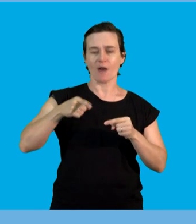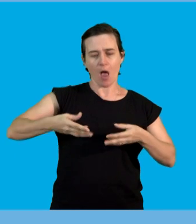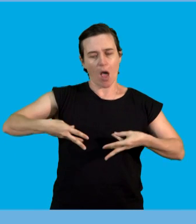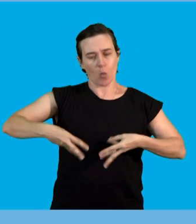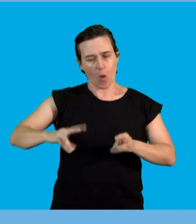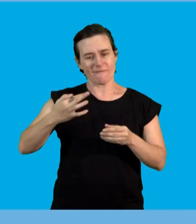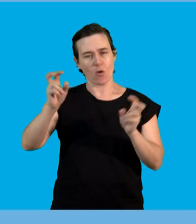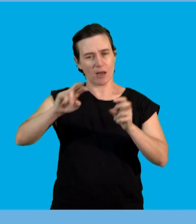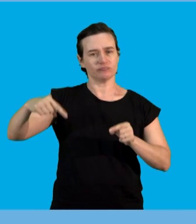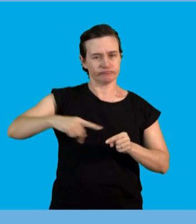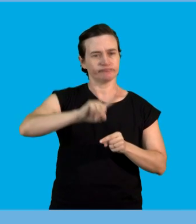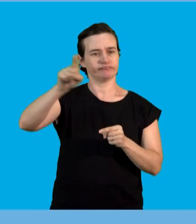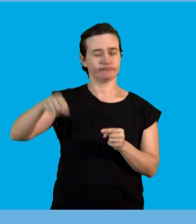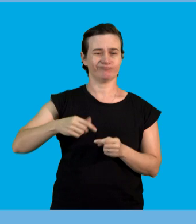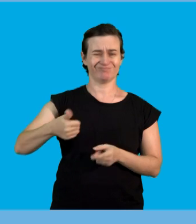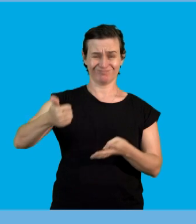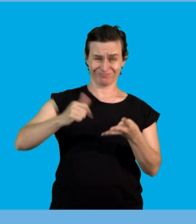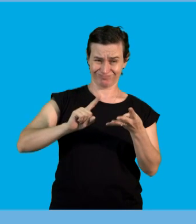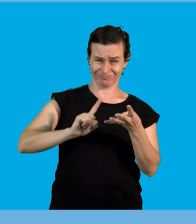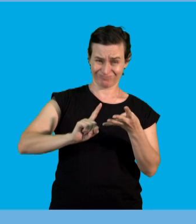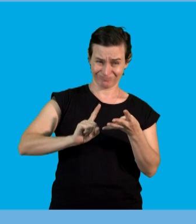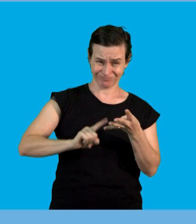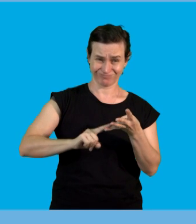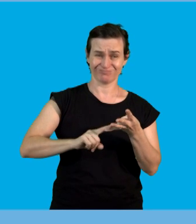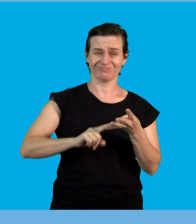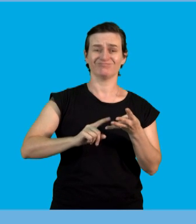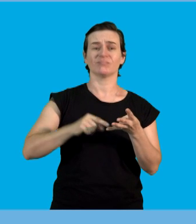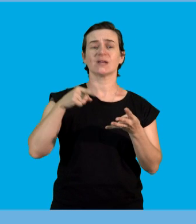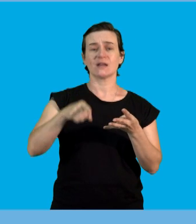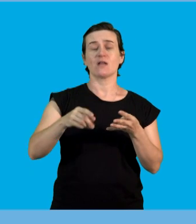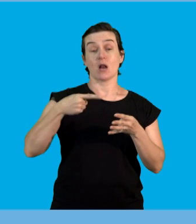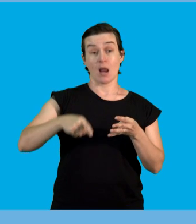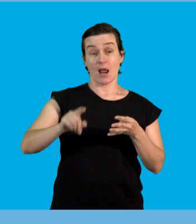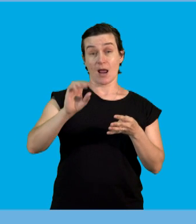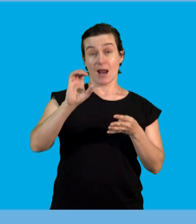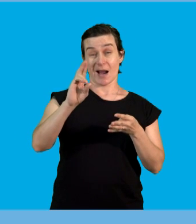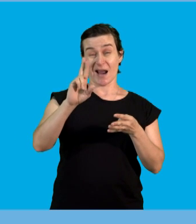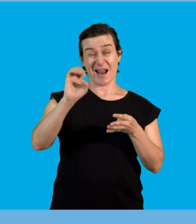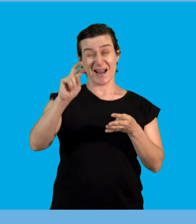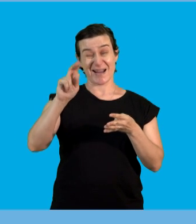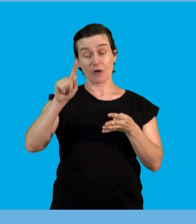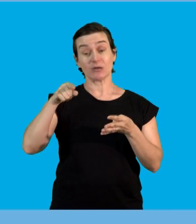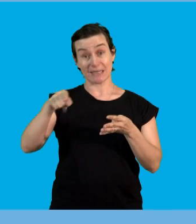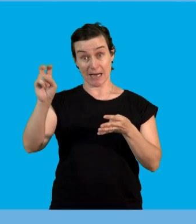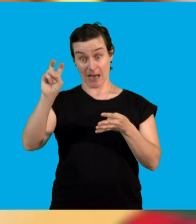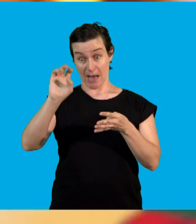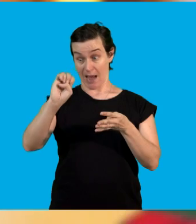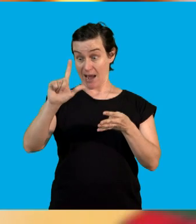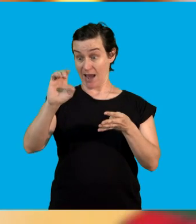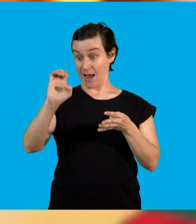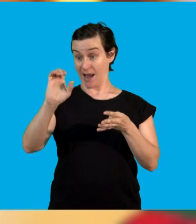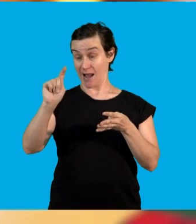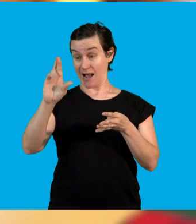then lastly, the electric current. That's now the movement of electrons through the conducting wires. So before we start with our